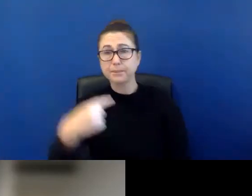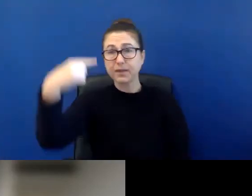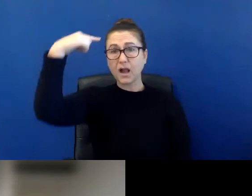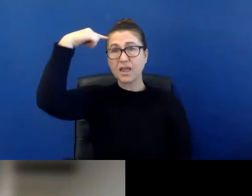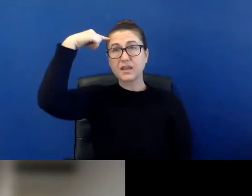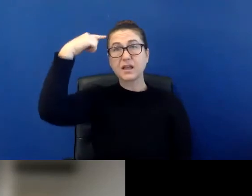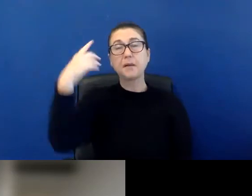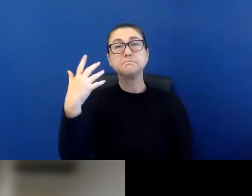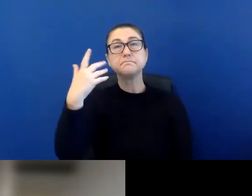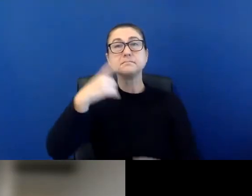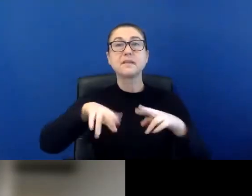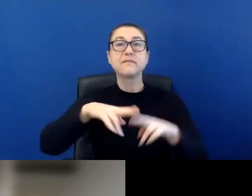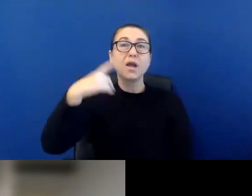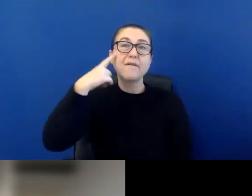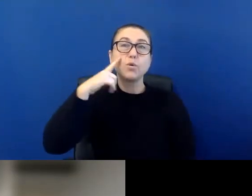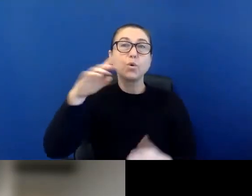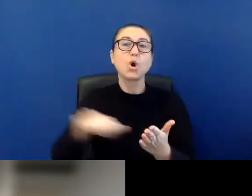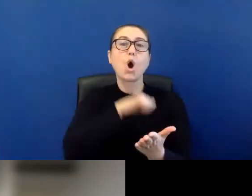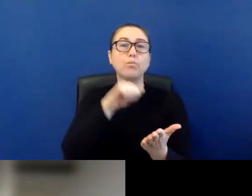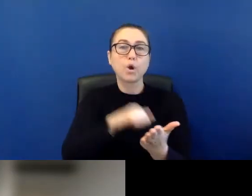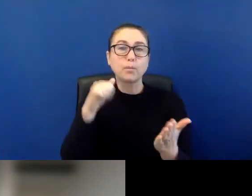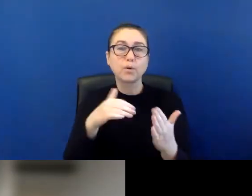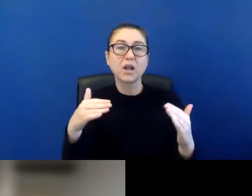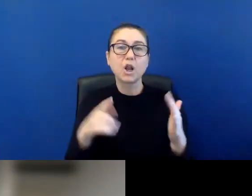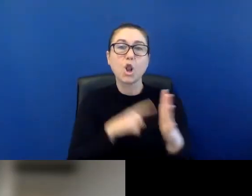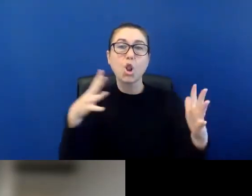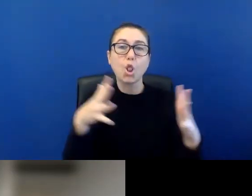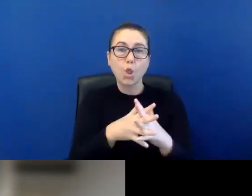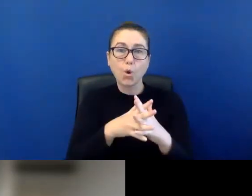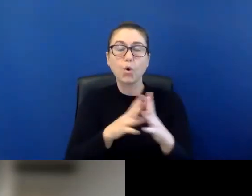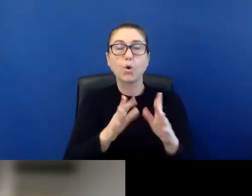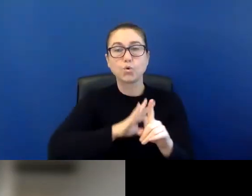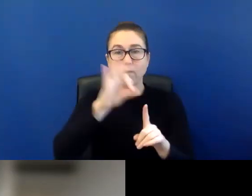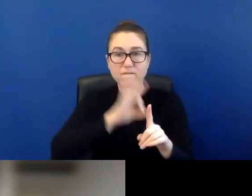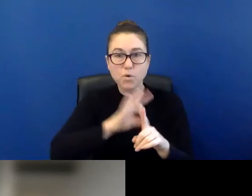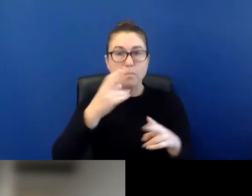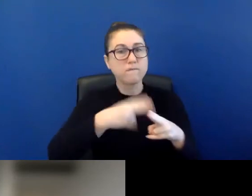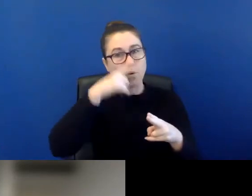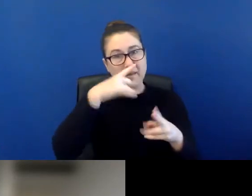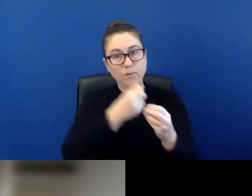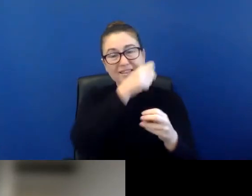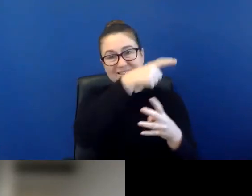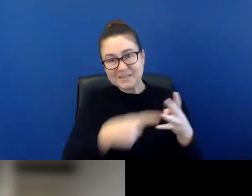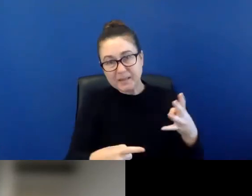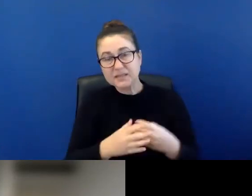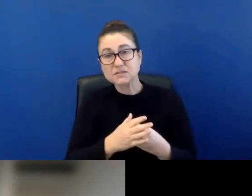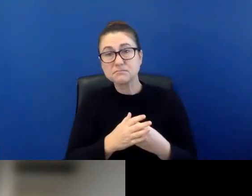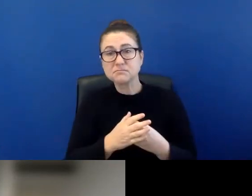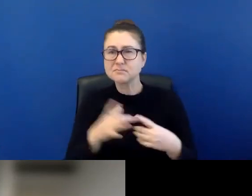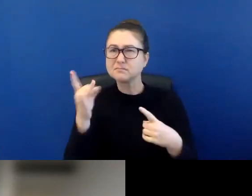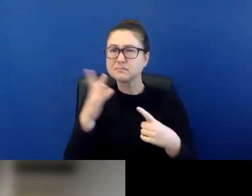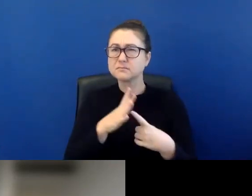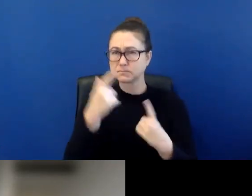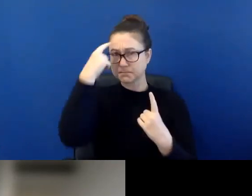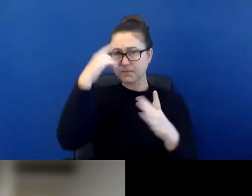when we look at appropriate law reform for people with disability, we do have to view it within the